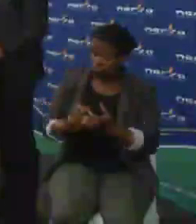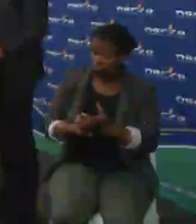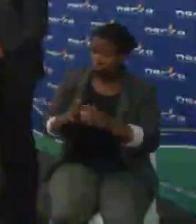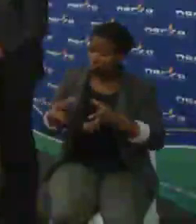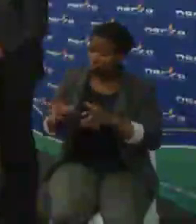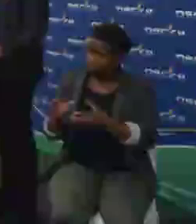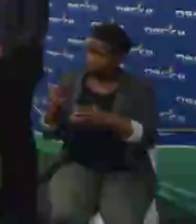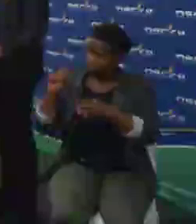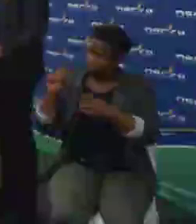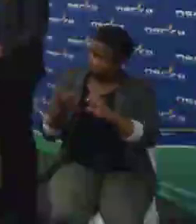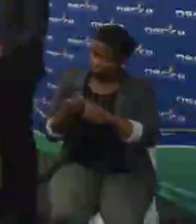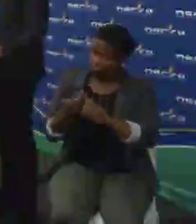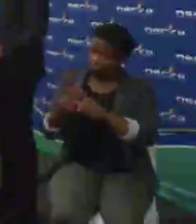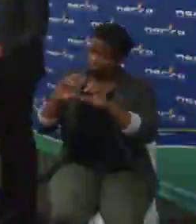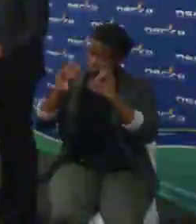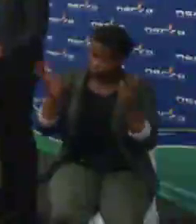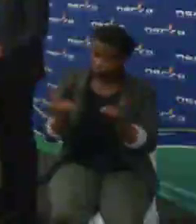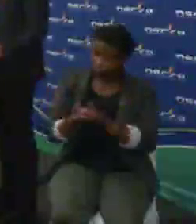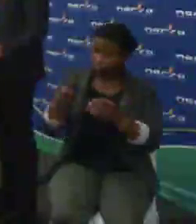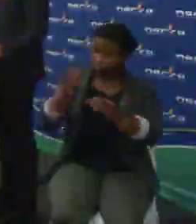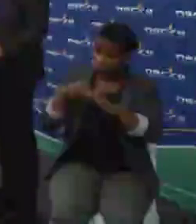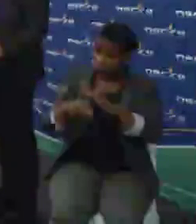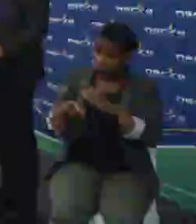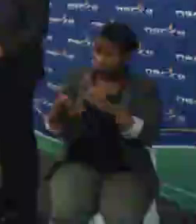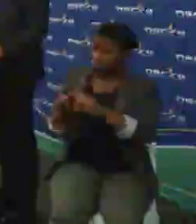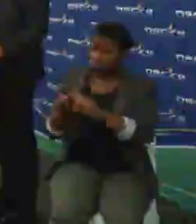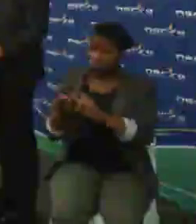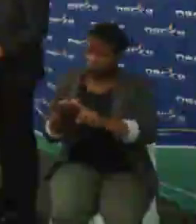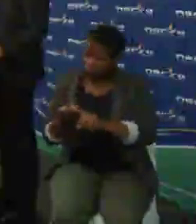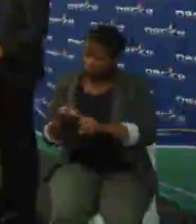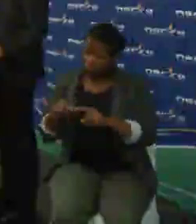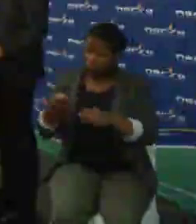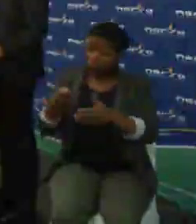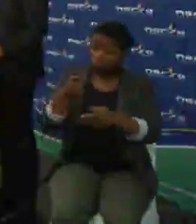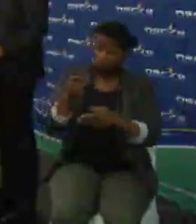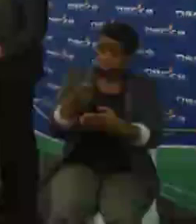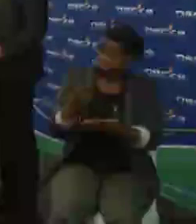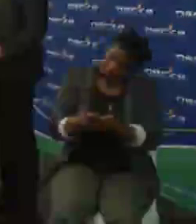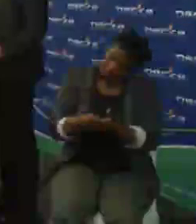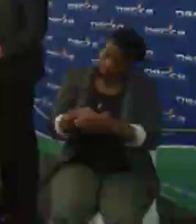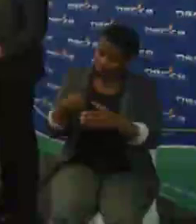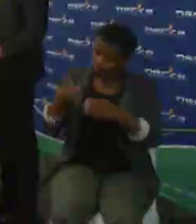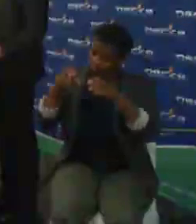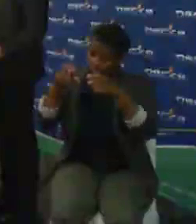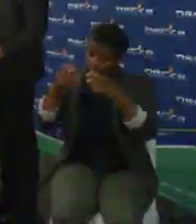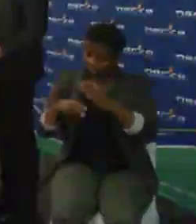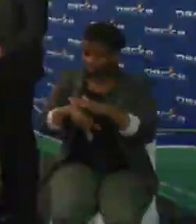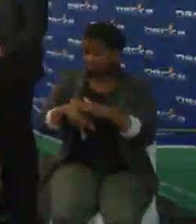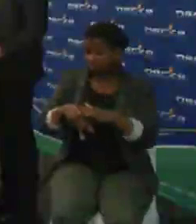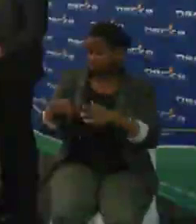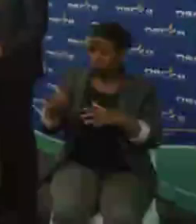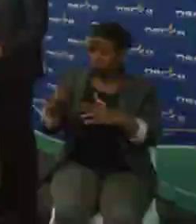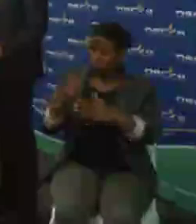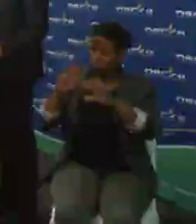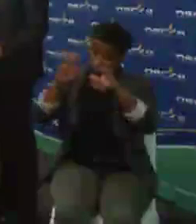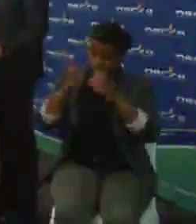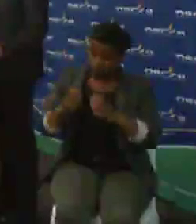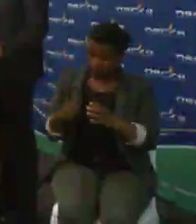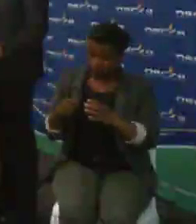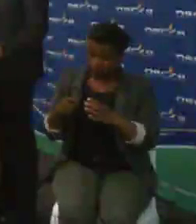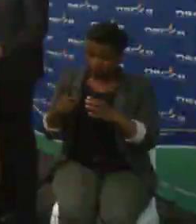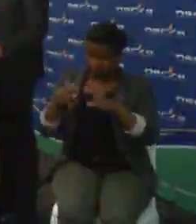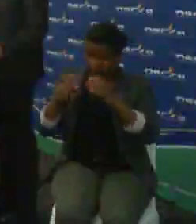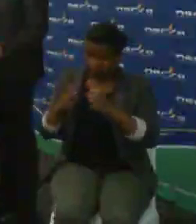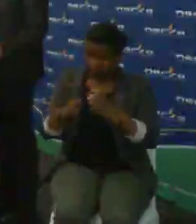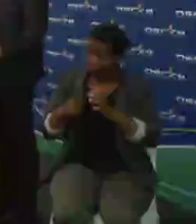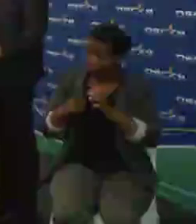of, firstly, the will to buy the product, and secondly, the means to buy the product. Given the history of electricity interruptions and perceived uncertainty